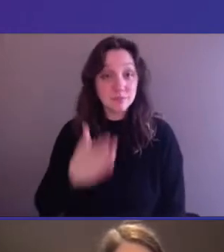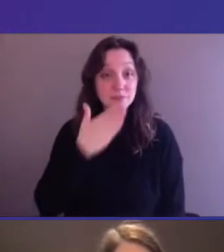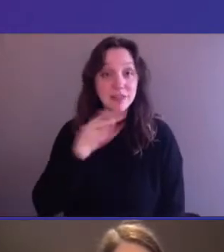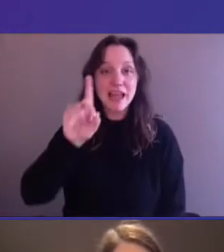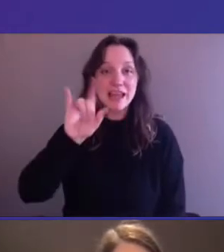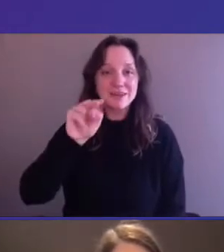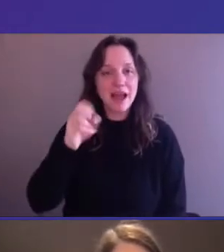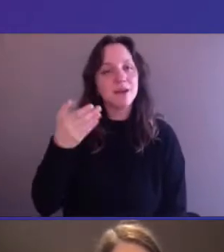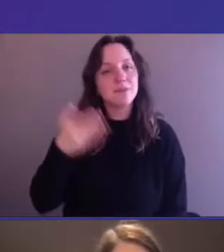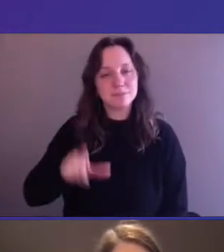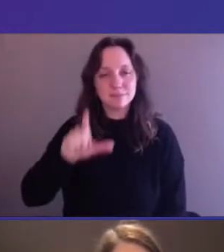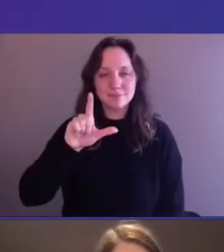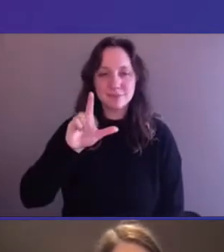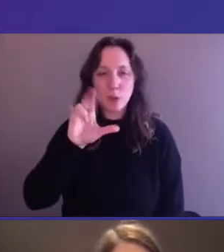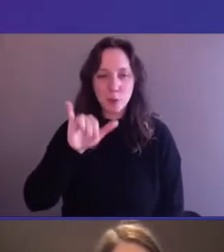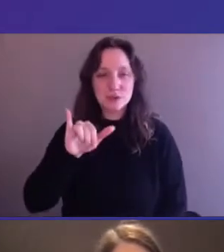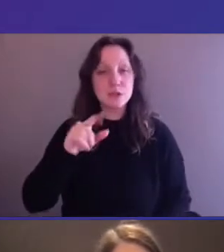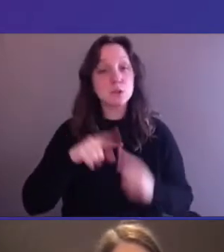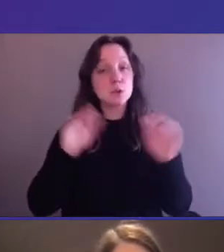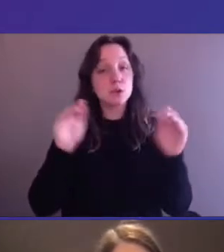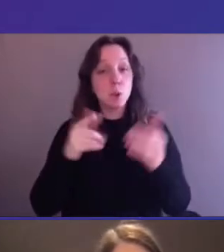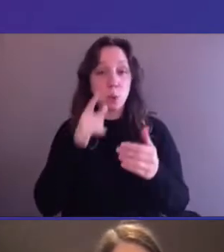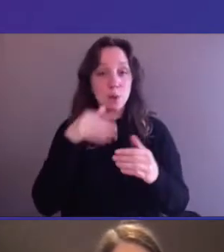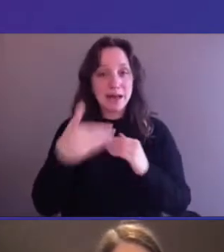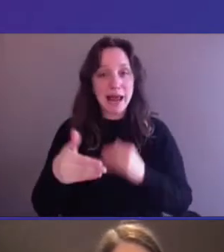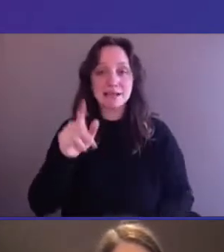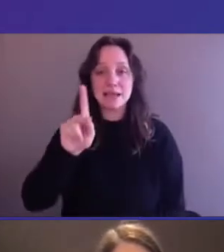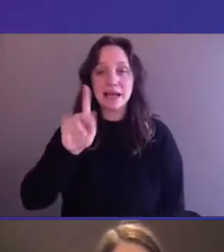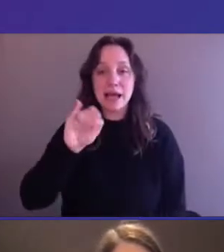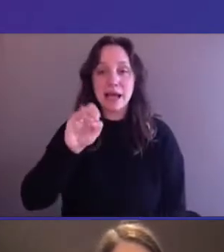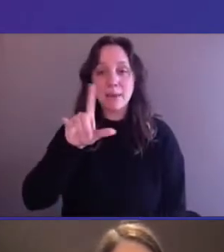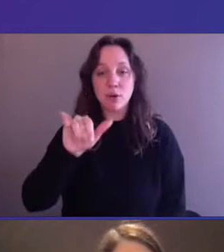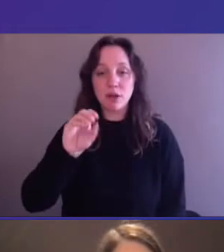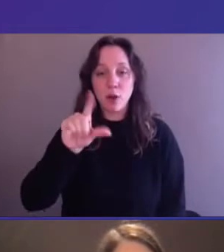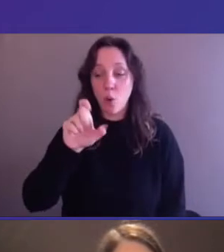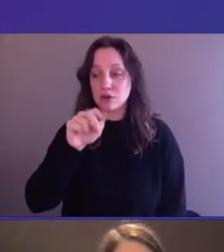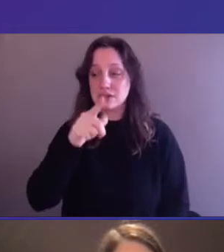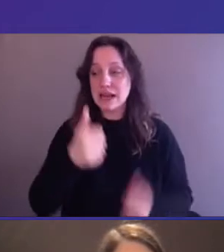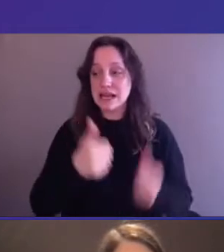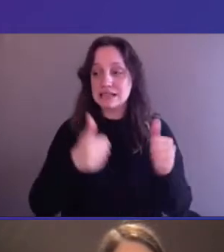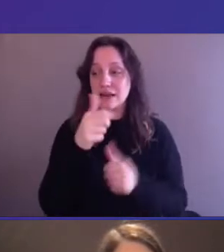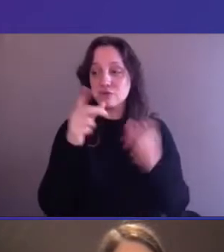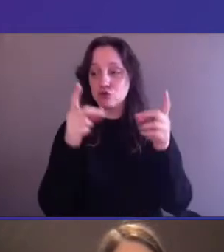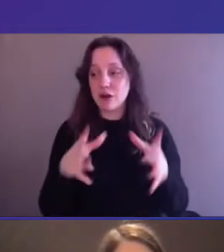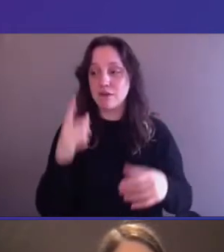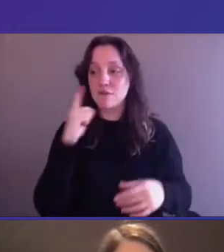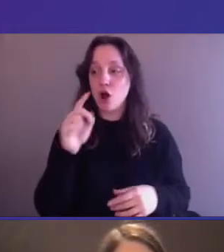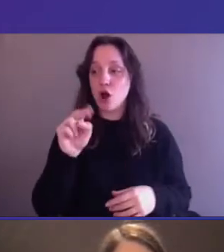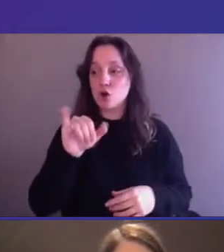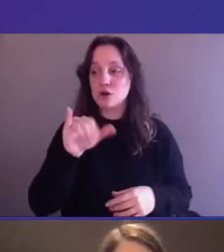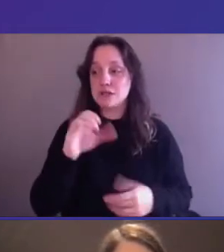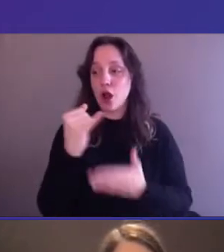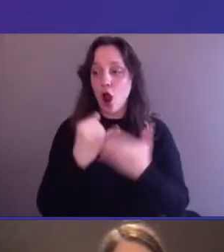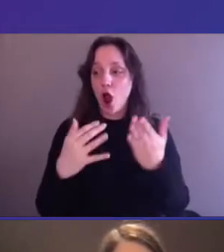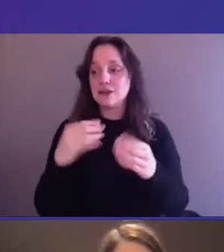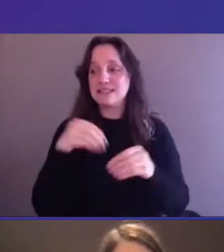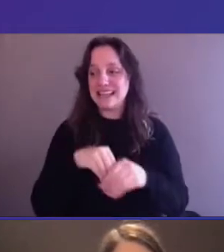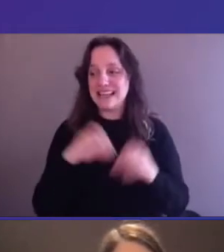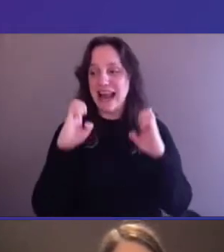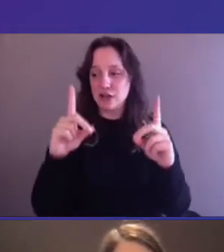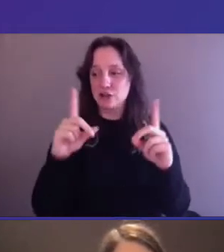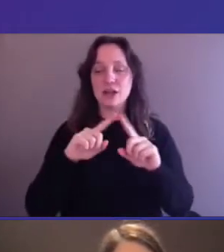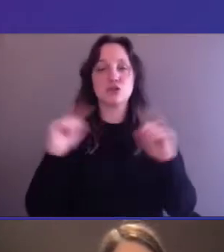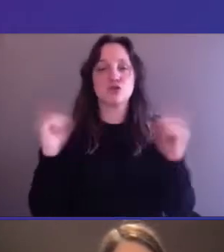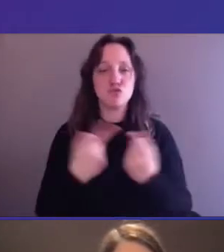Lucy again to introduce our next panelist. Kimberly Olsen is the executive director of the New York City Arts and Education